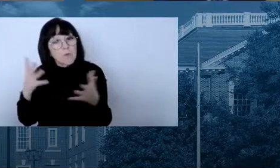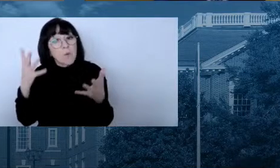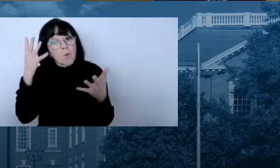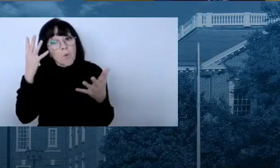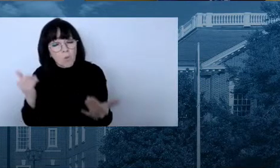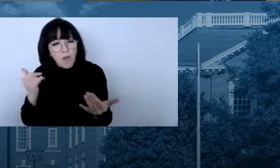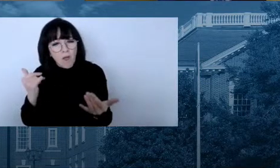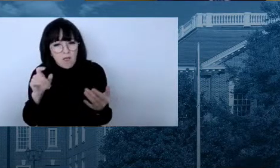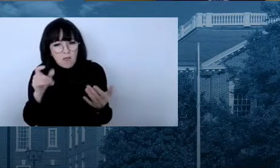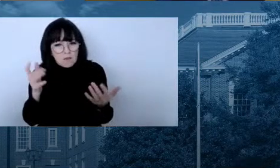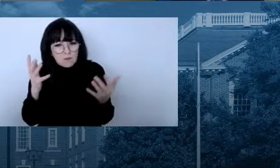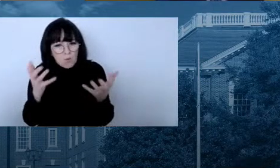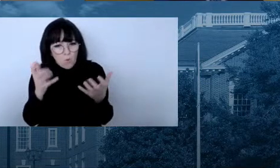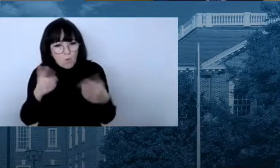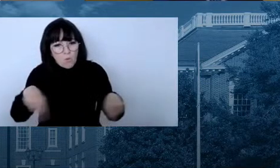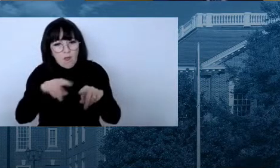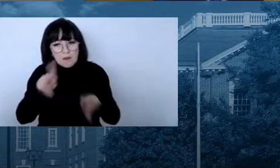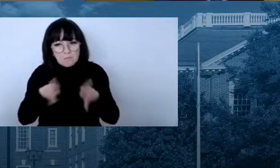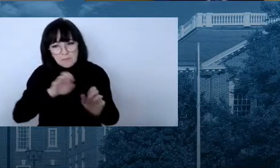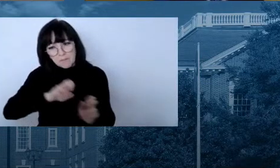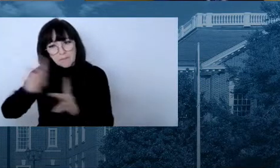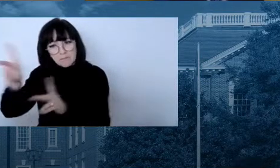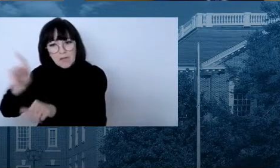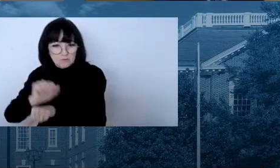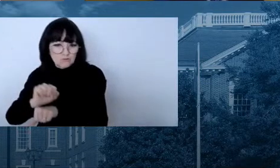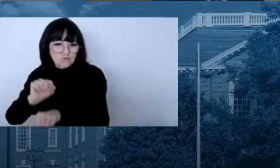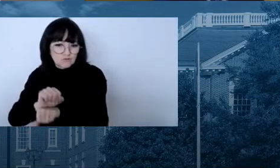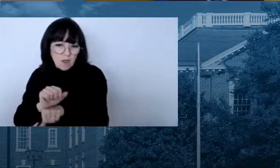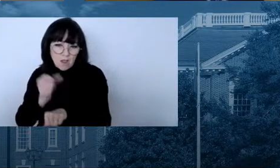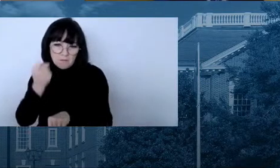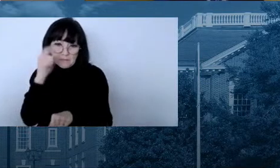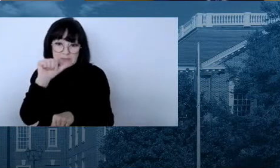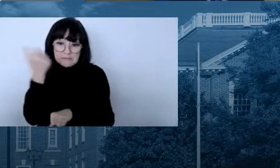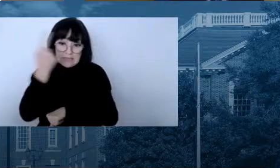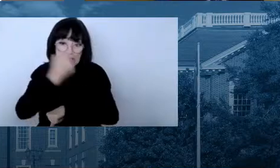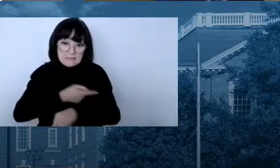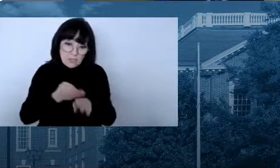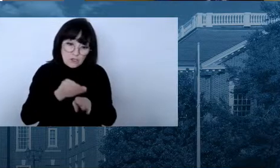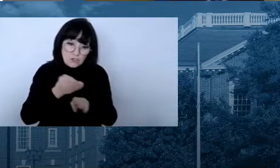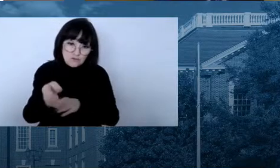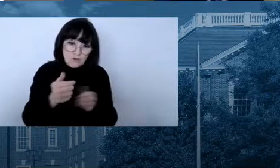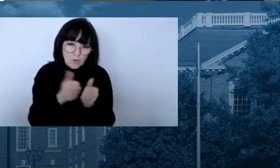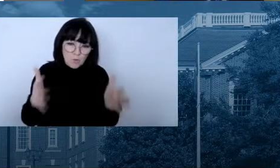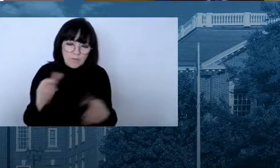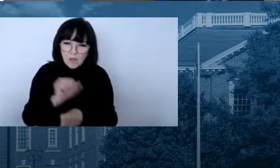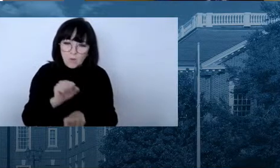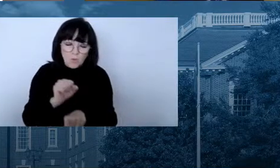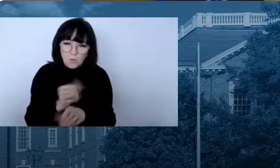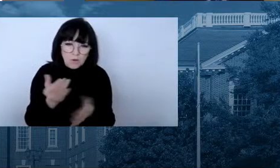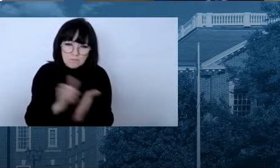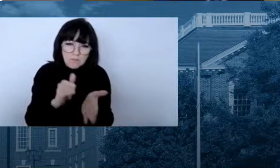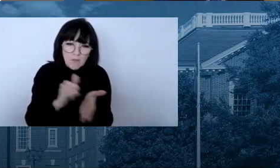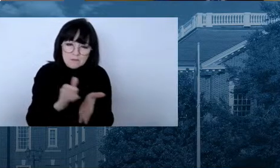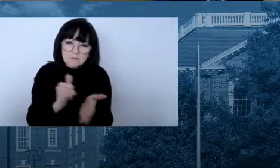our healthcare facilities, our hospitals, and our long-term facilities are perfect examples of that. The biggest challenges